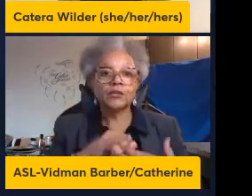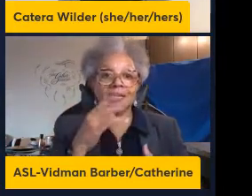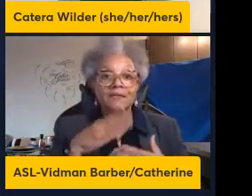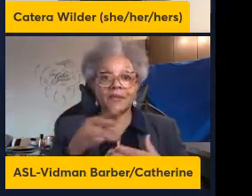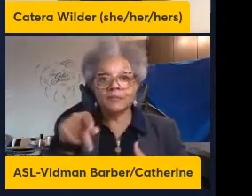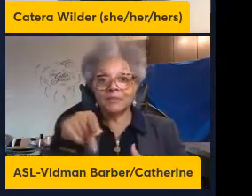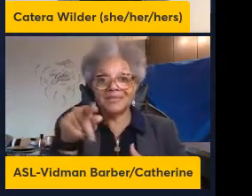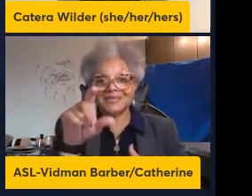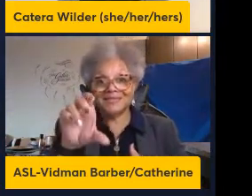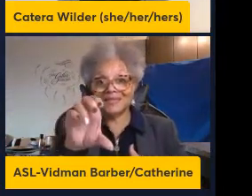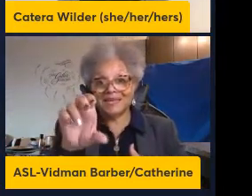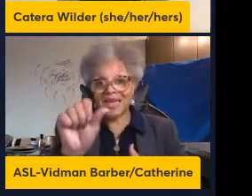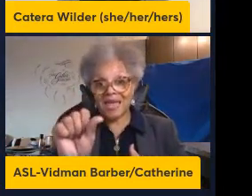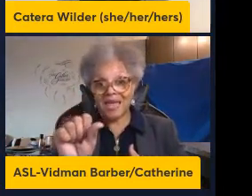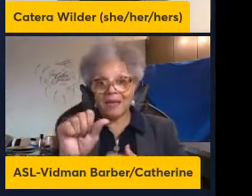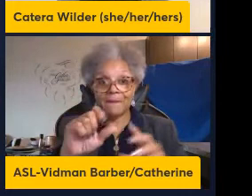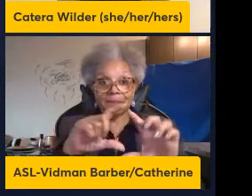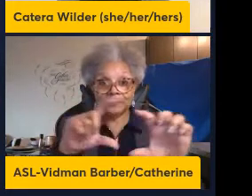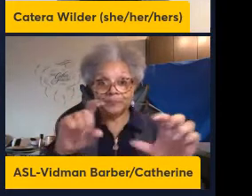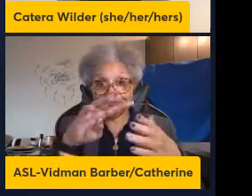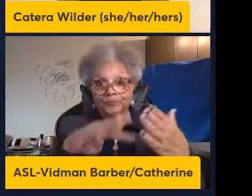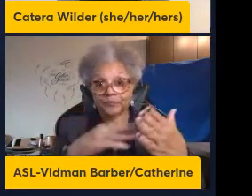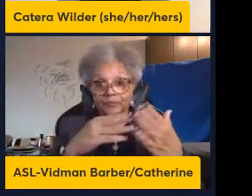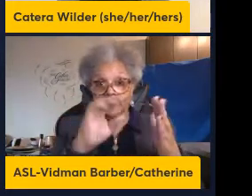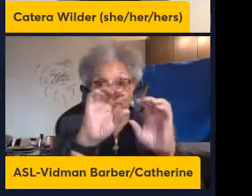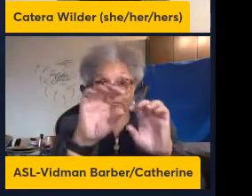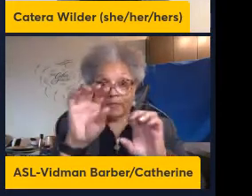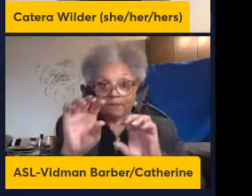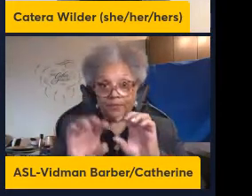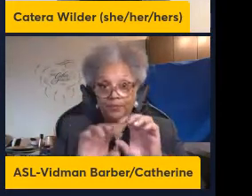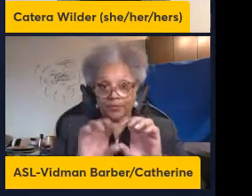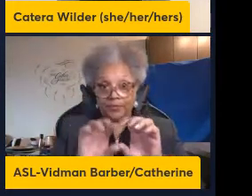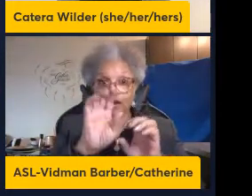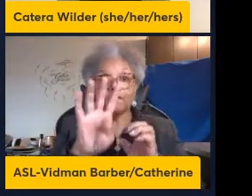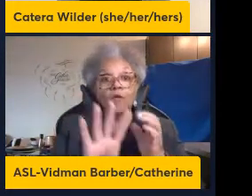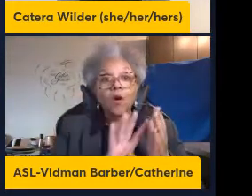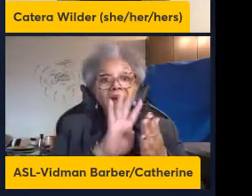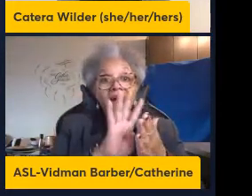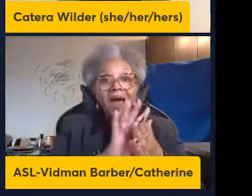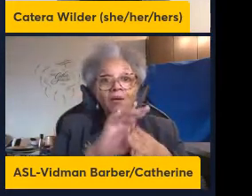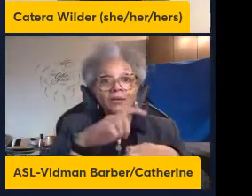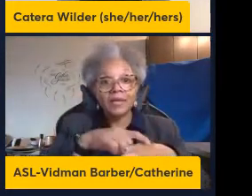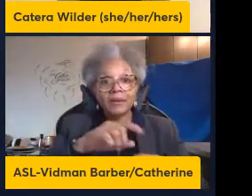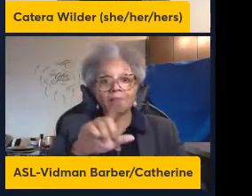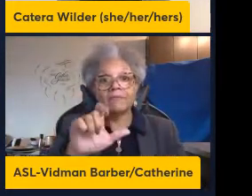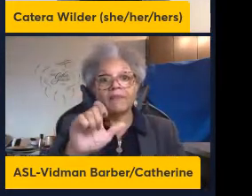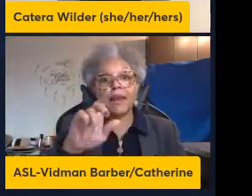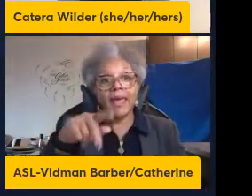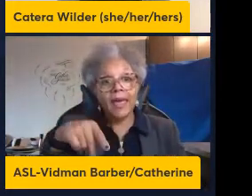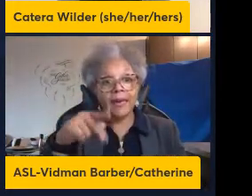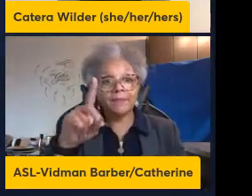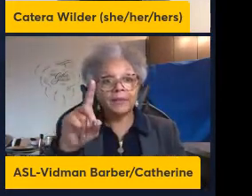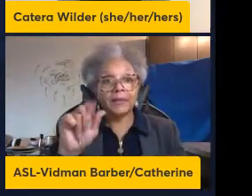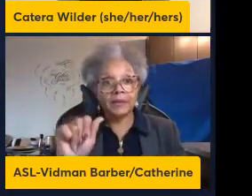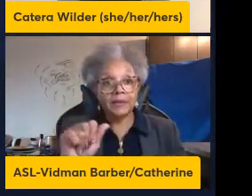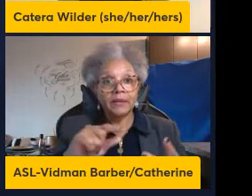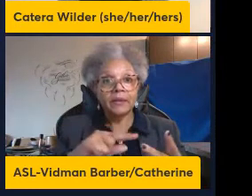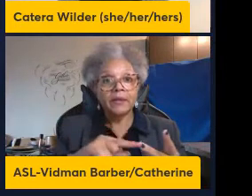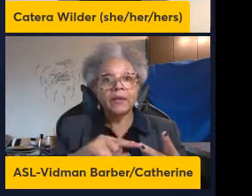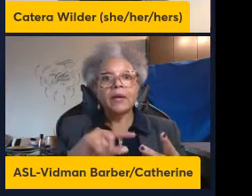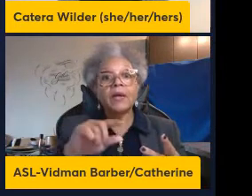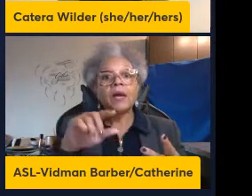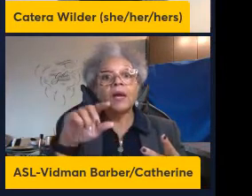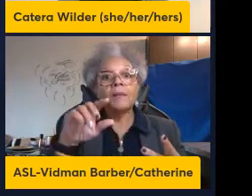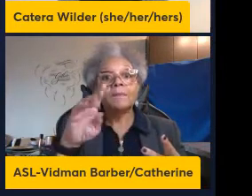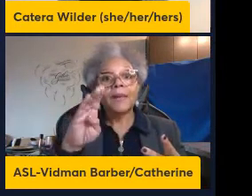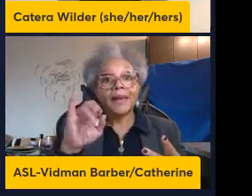PCA plot of the RNA-seq data, where the 4 hour time points of lambda, low pulse, and beta pulse all